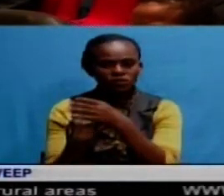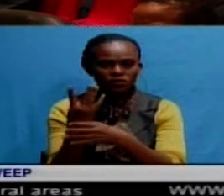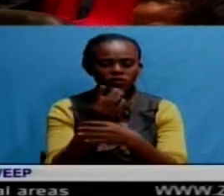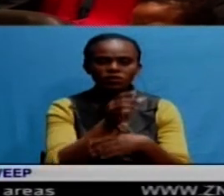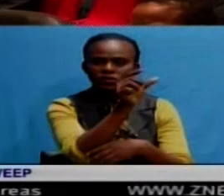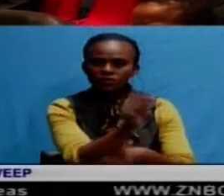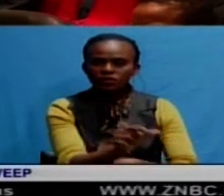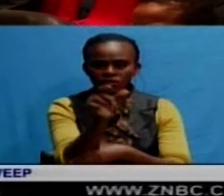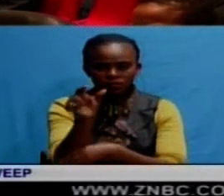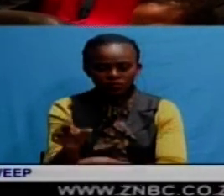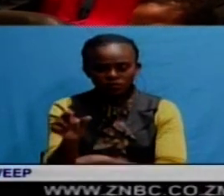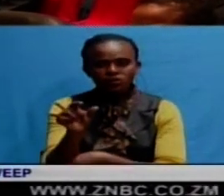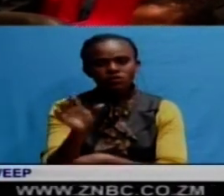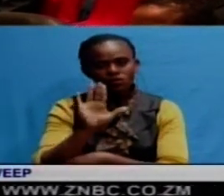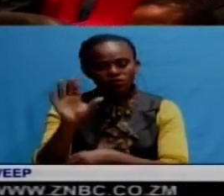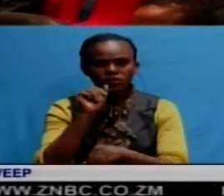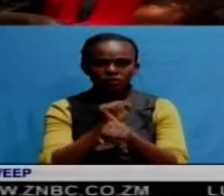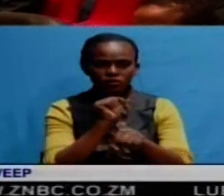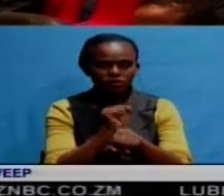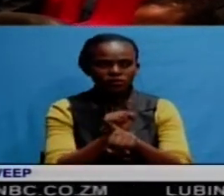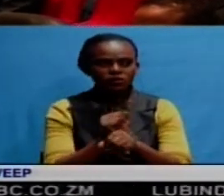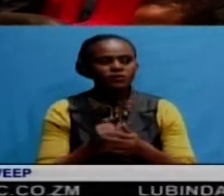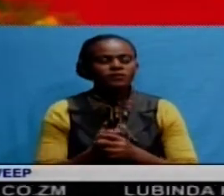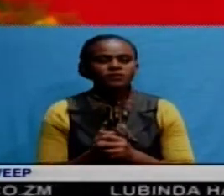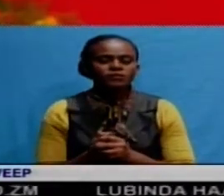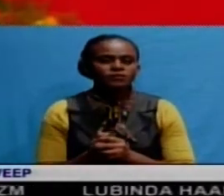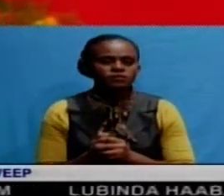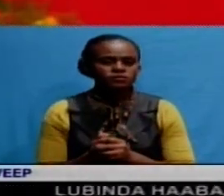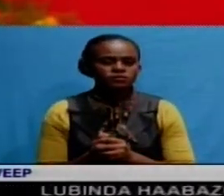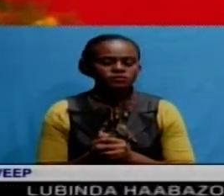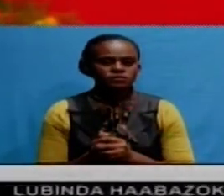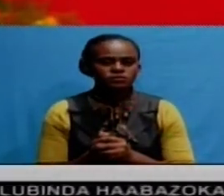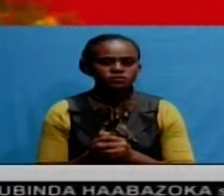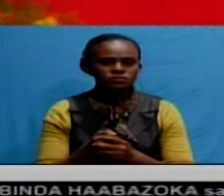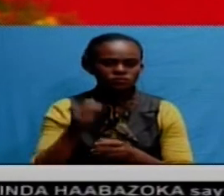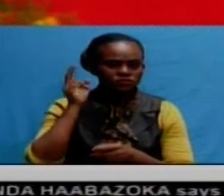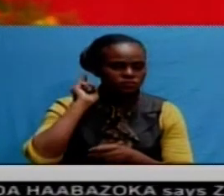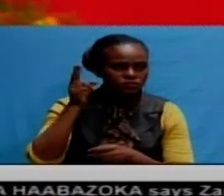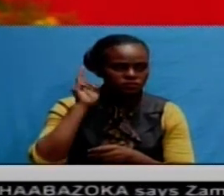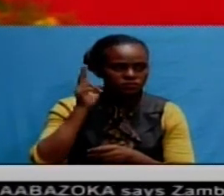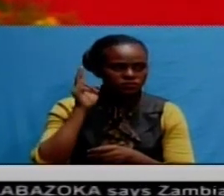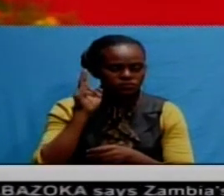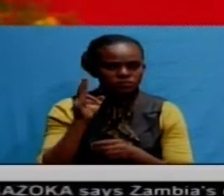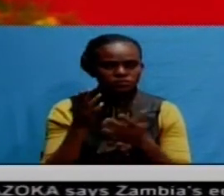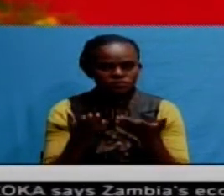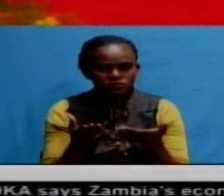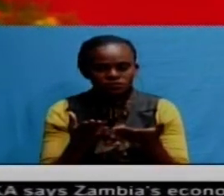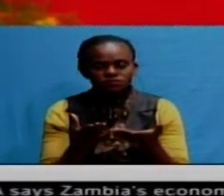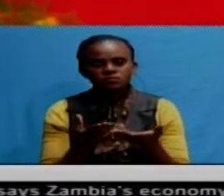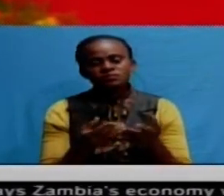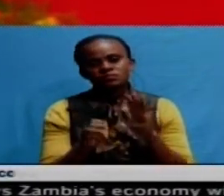careers simultaneously. This anthology contains 18 stories from the awardees, a story from